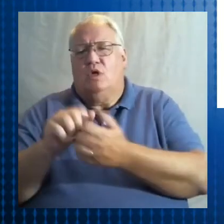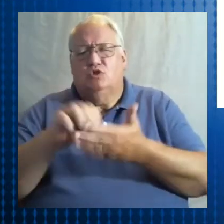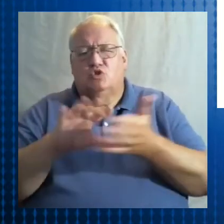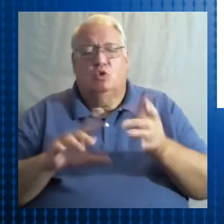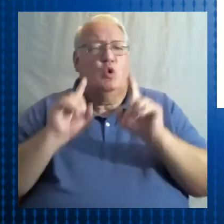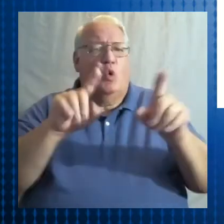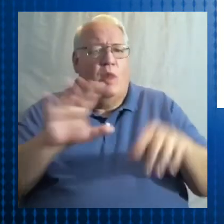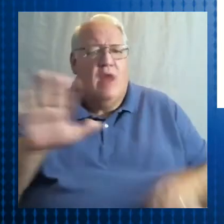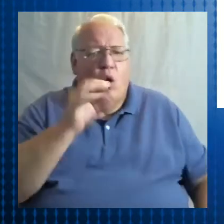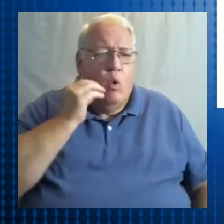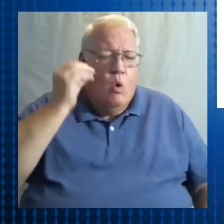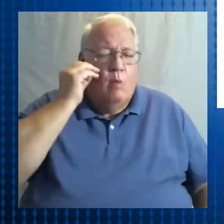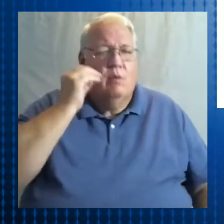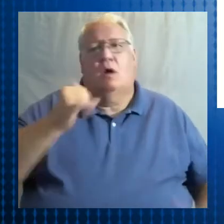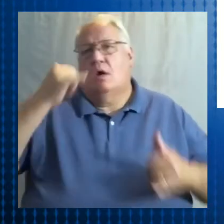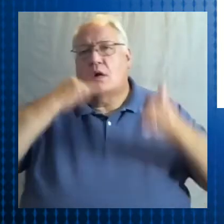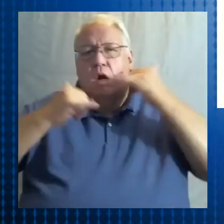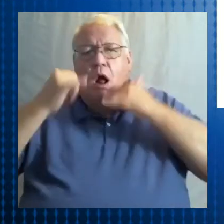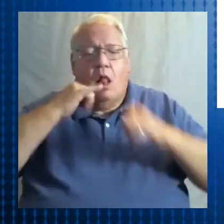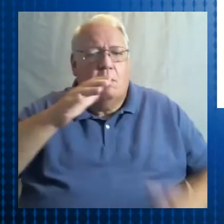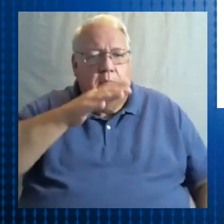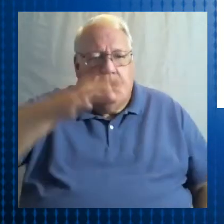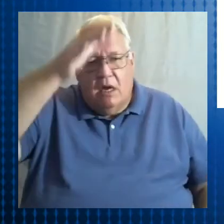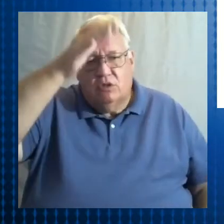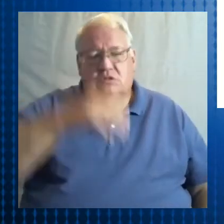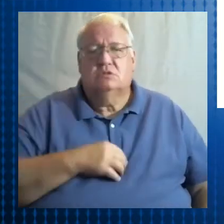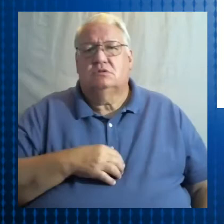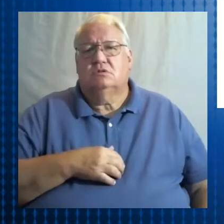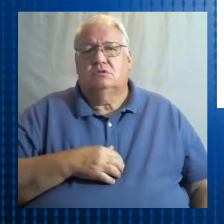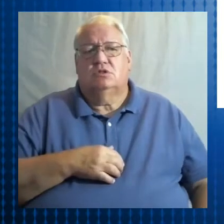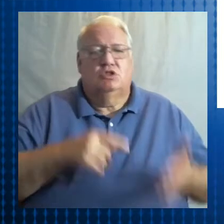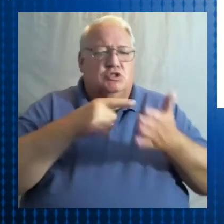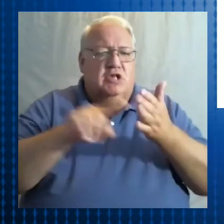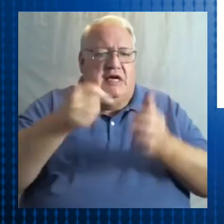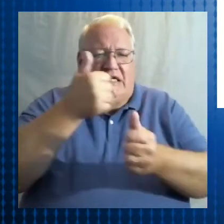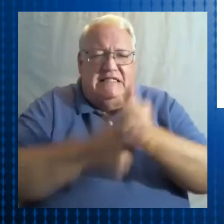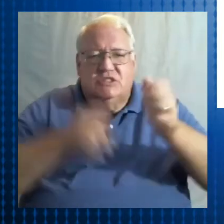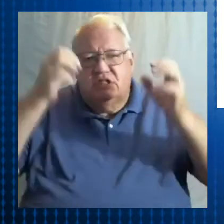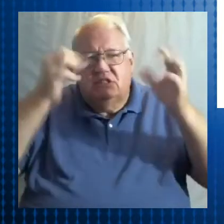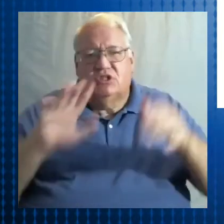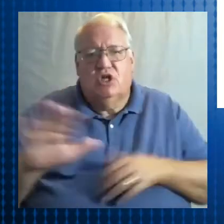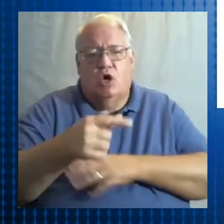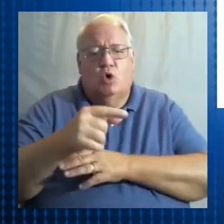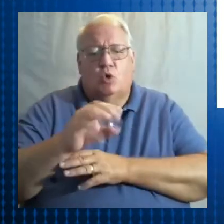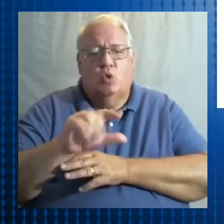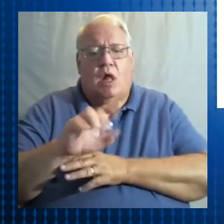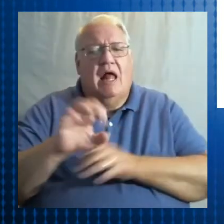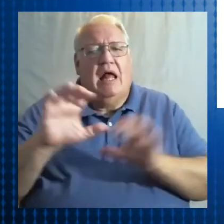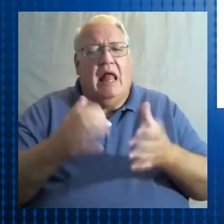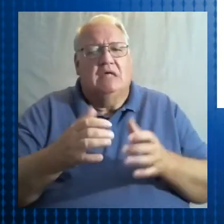visits or making phone calls to parents. She checks into each teacher's Google Classrooms just to say